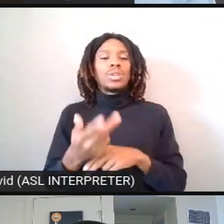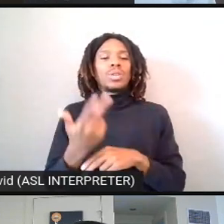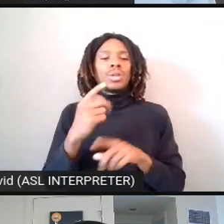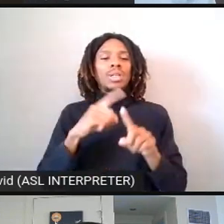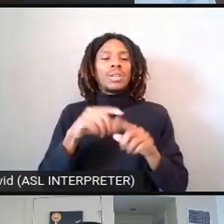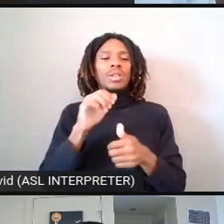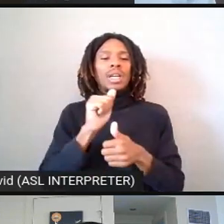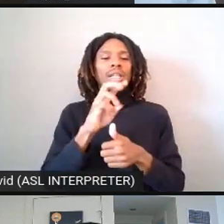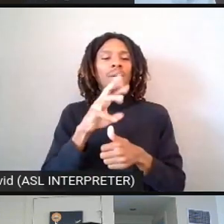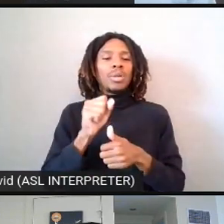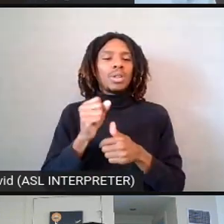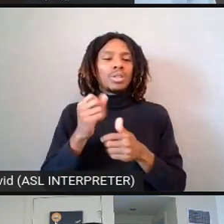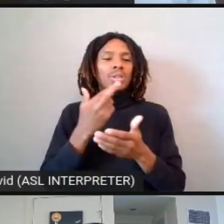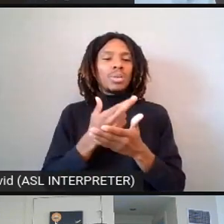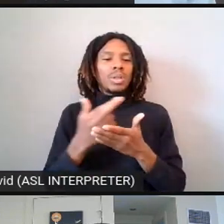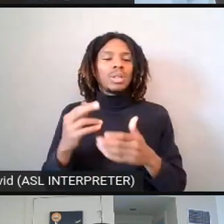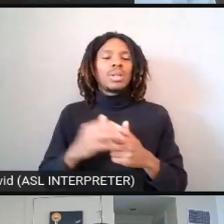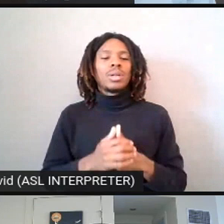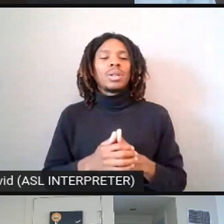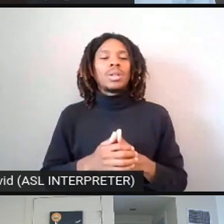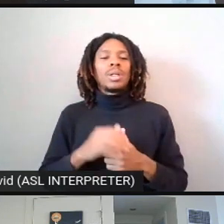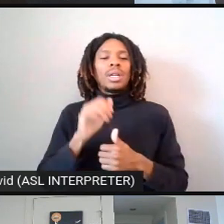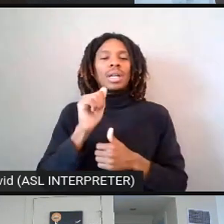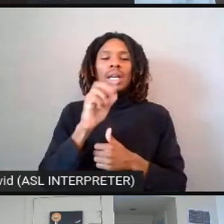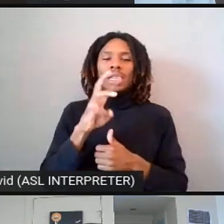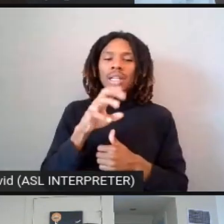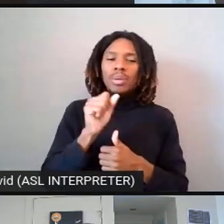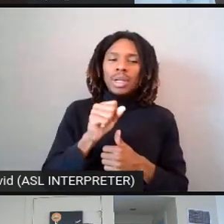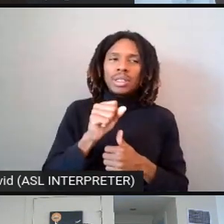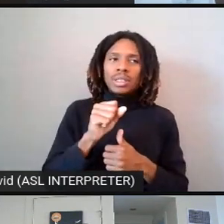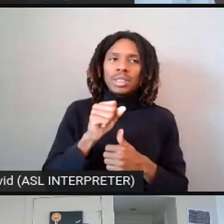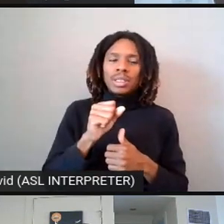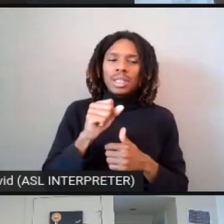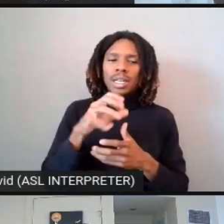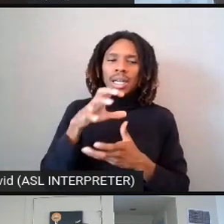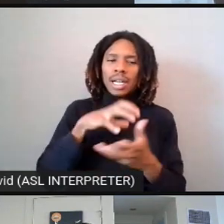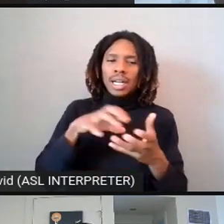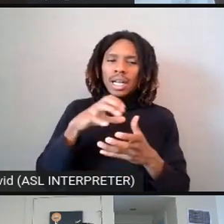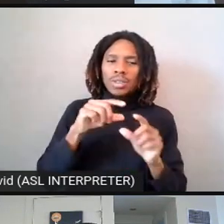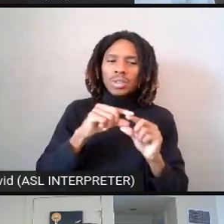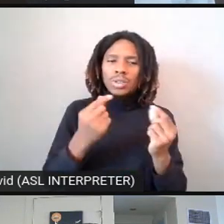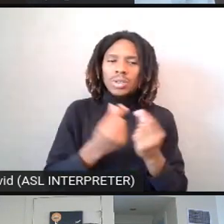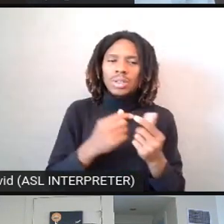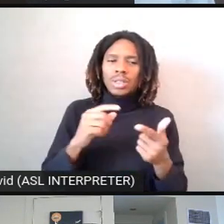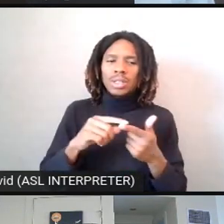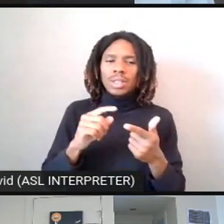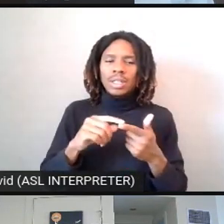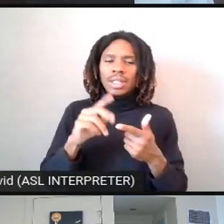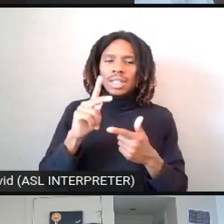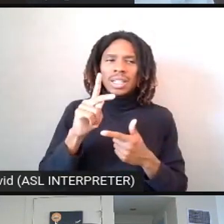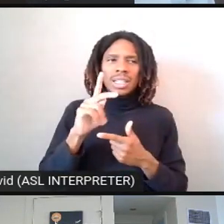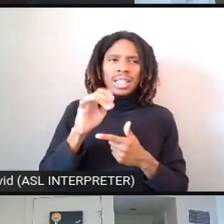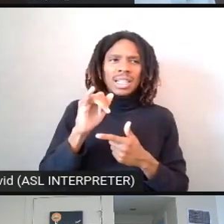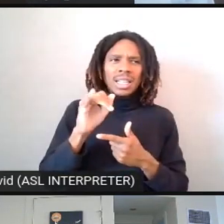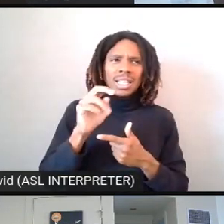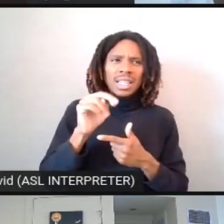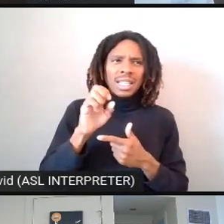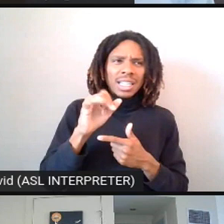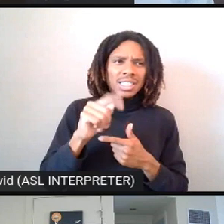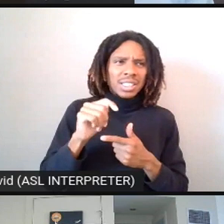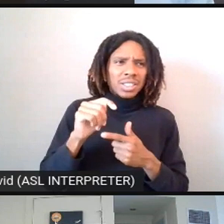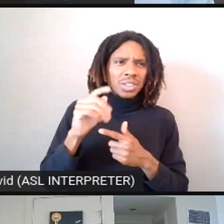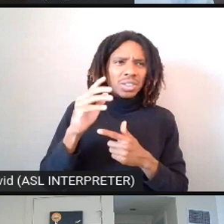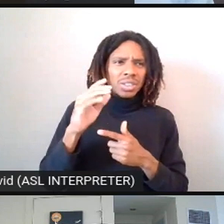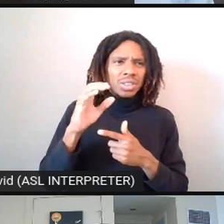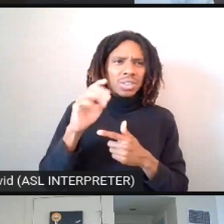AWS resources, AWS CloudWatch log group, Amazon kinesisStream, and Amazon ECS Cluster. But as you see on my